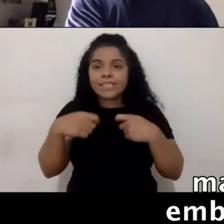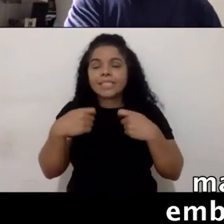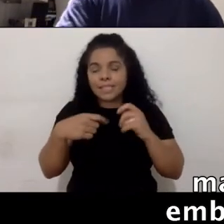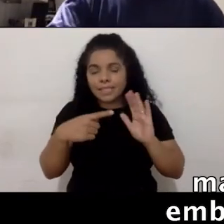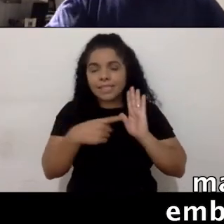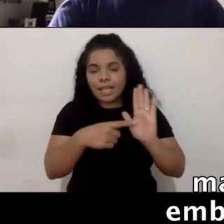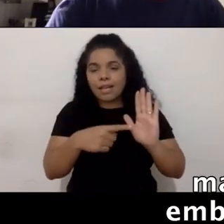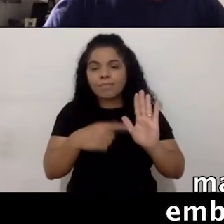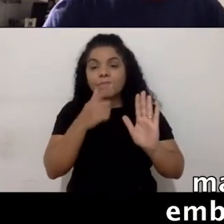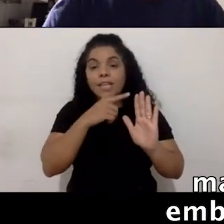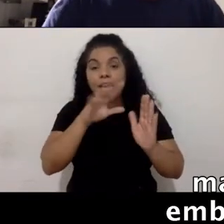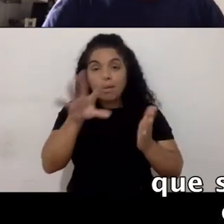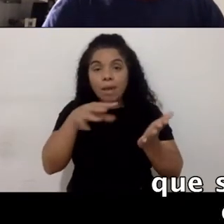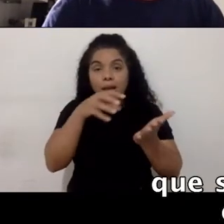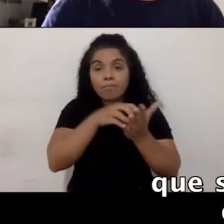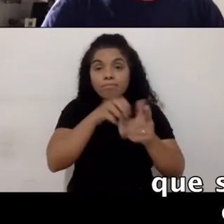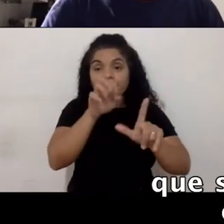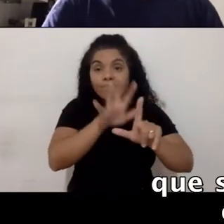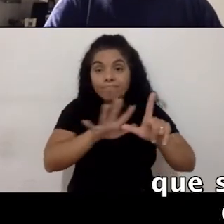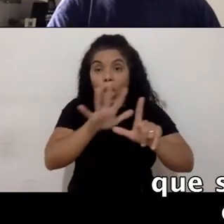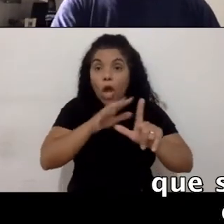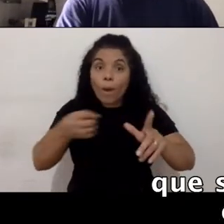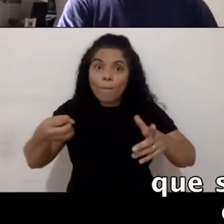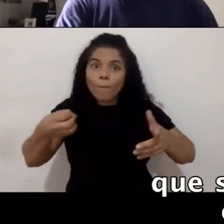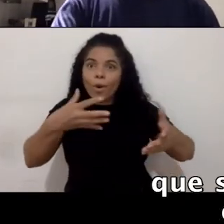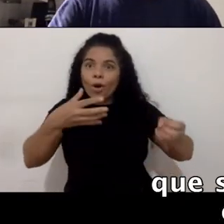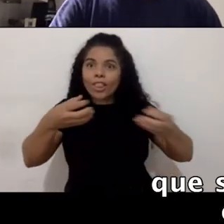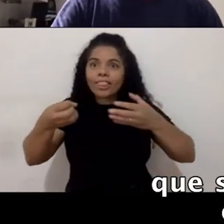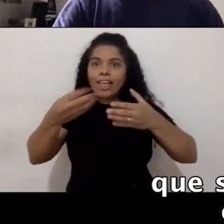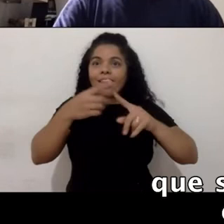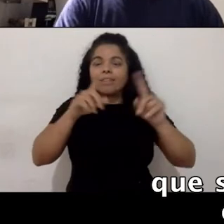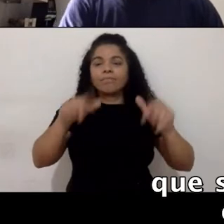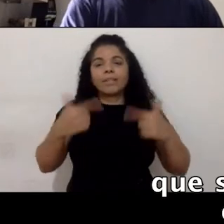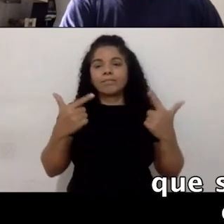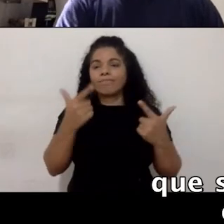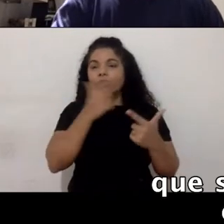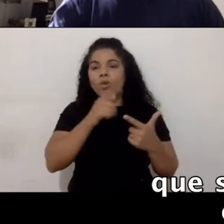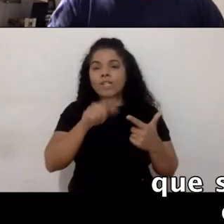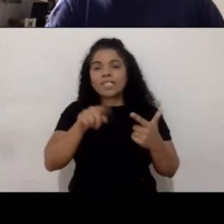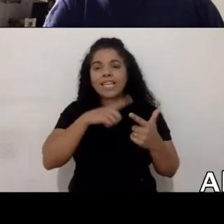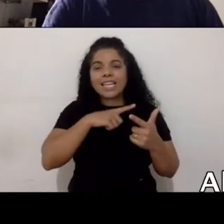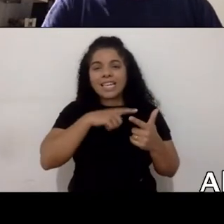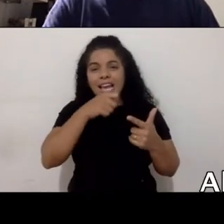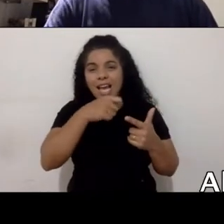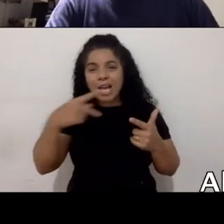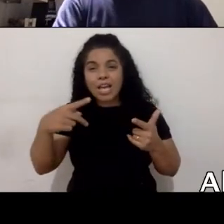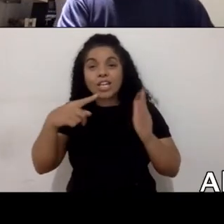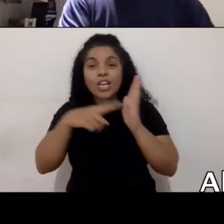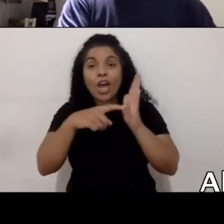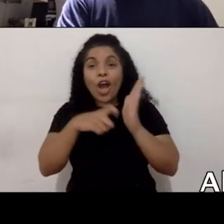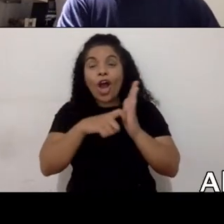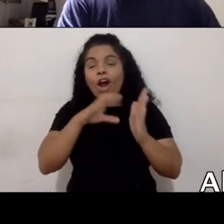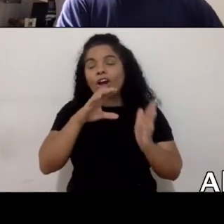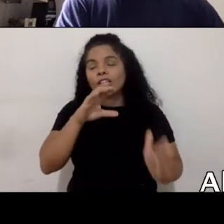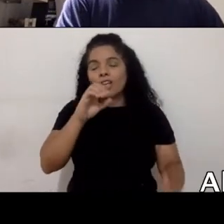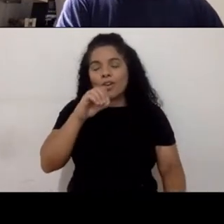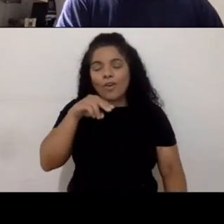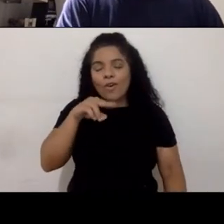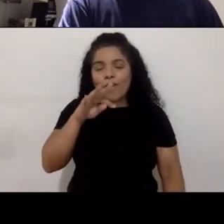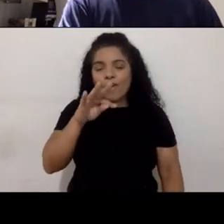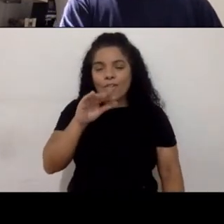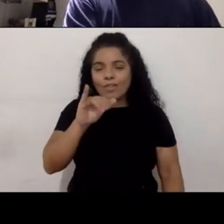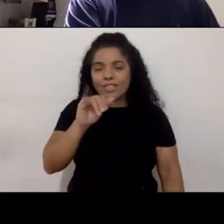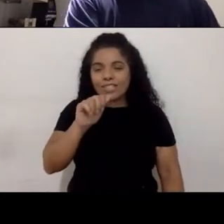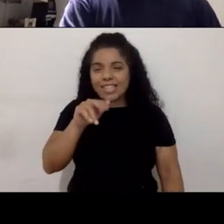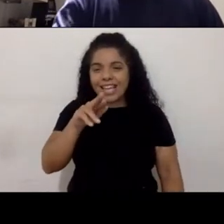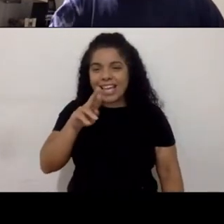have newer applications that are running in containers and running on Kubernetes clusters. Some of their older systems are not ready to